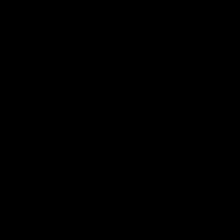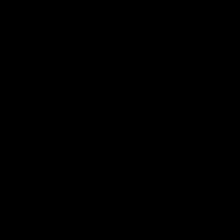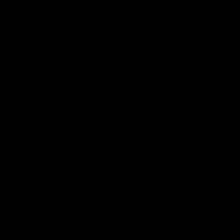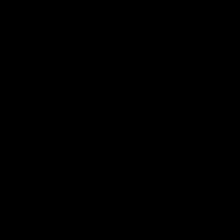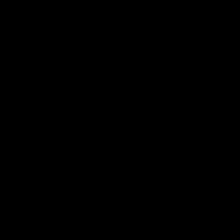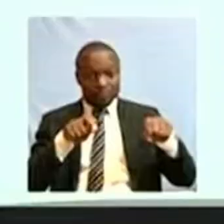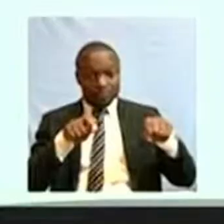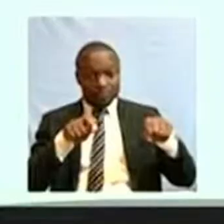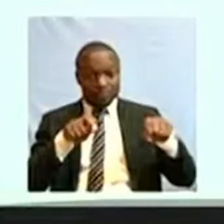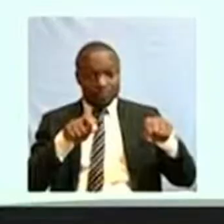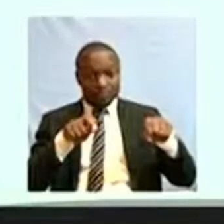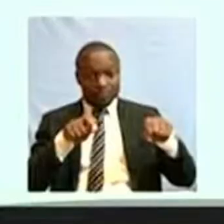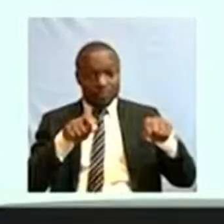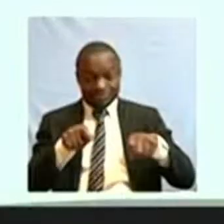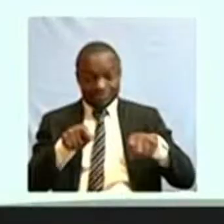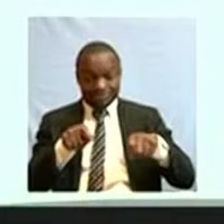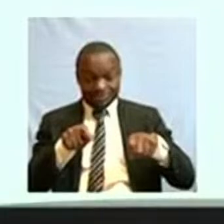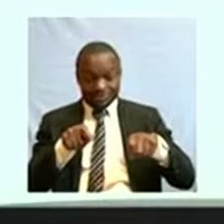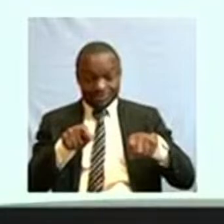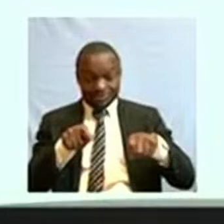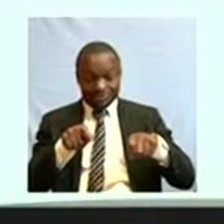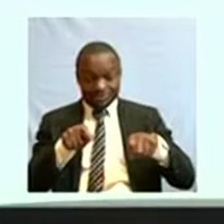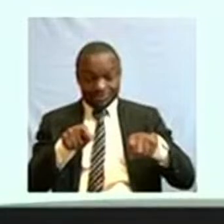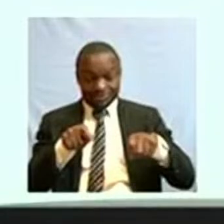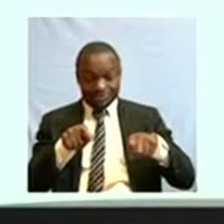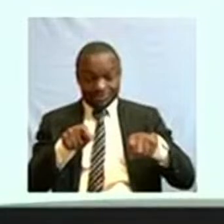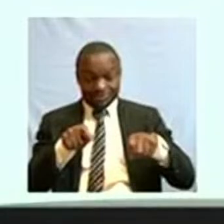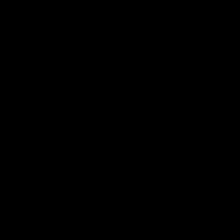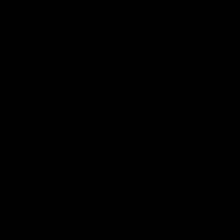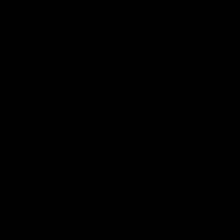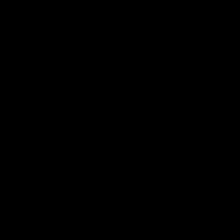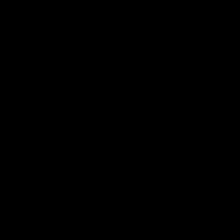drowning cases. I think